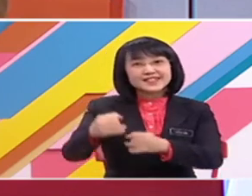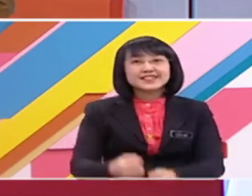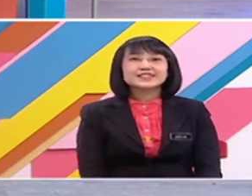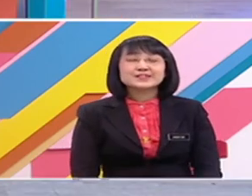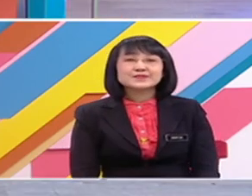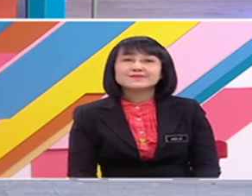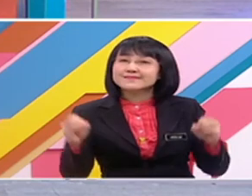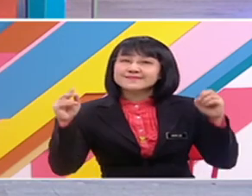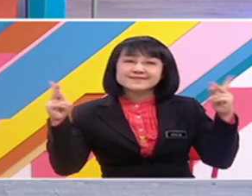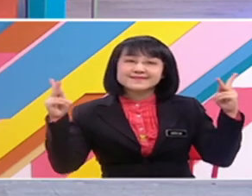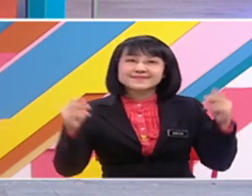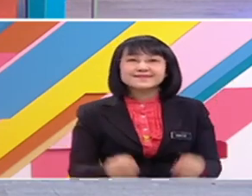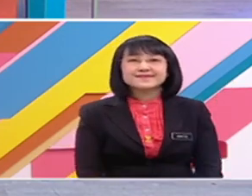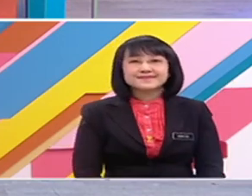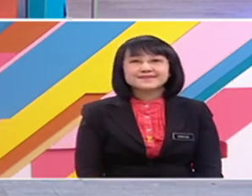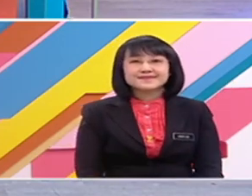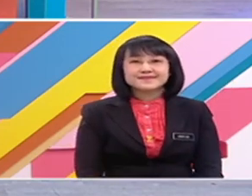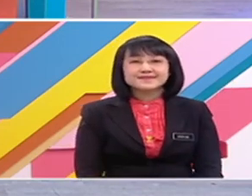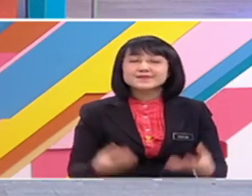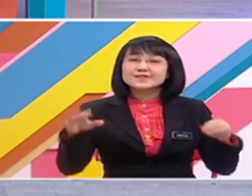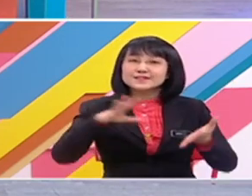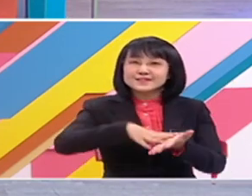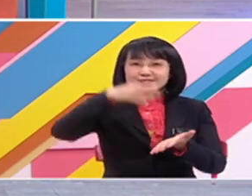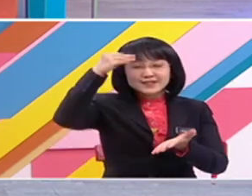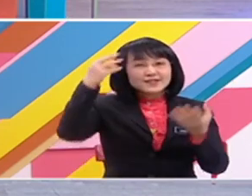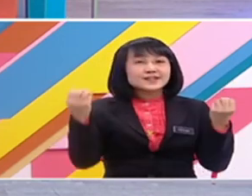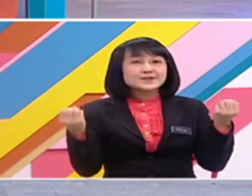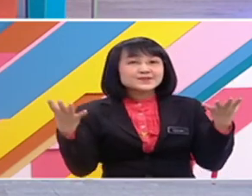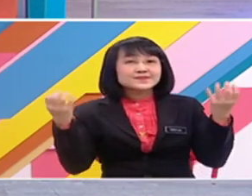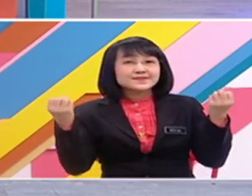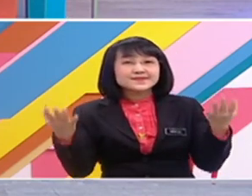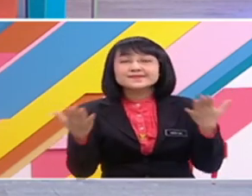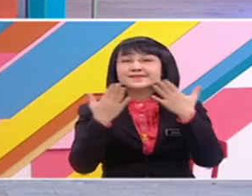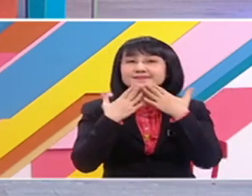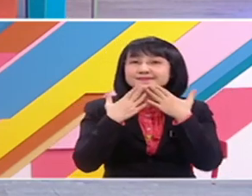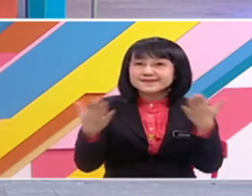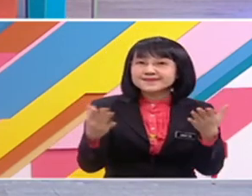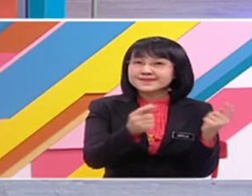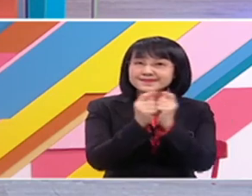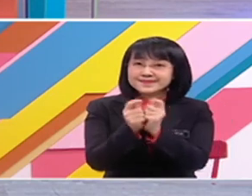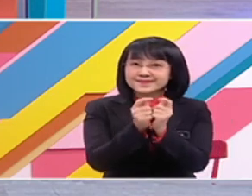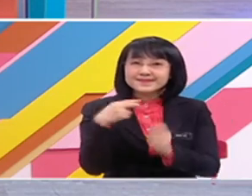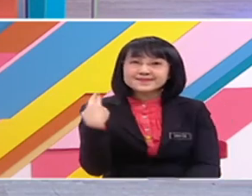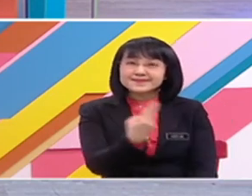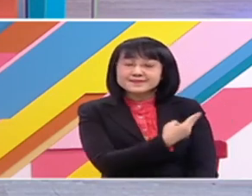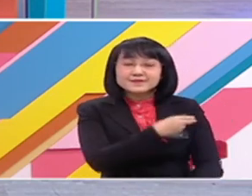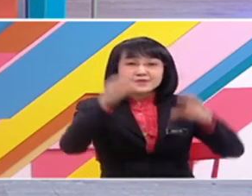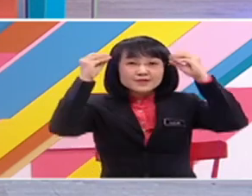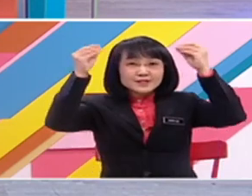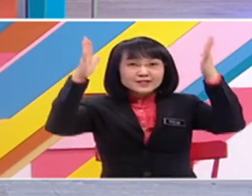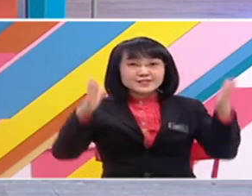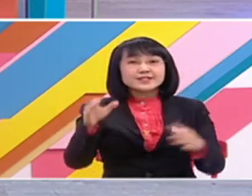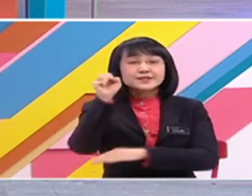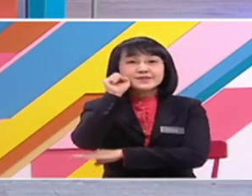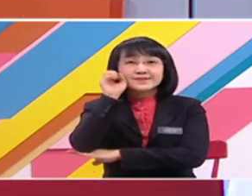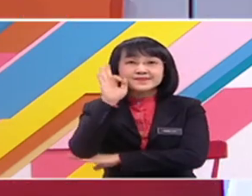All right, so now that we've learned a lot, thank you for being with us in the studio, Cikgu Shafika, and